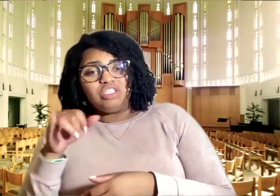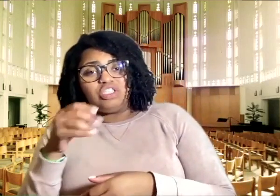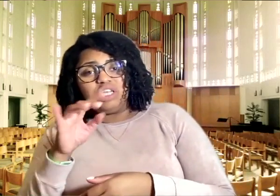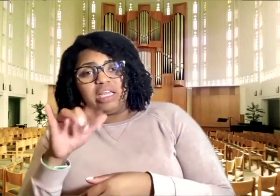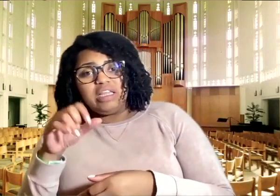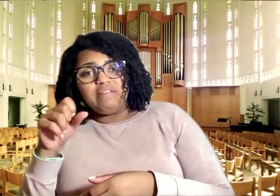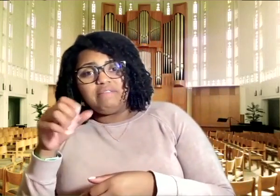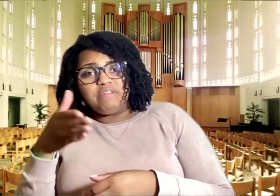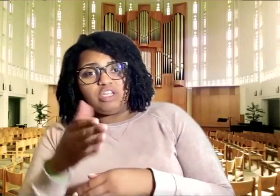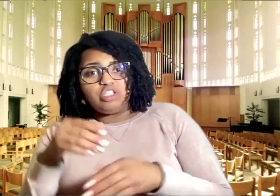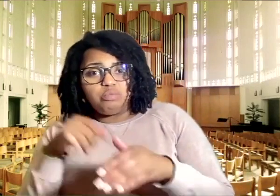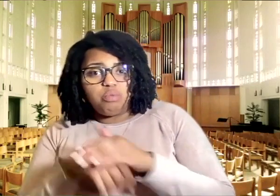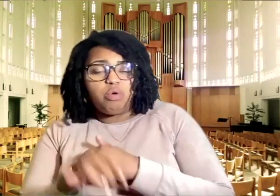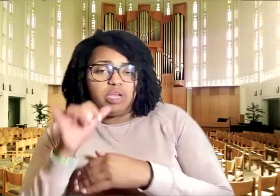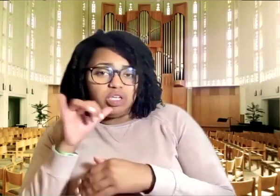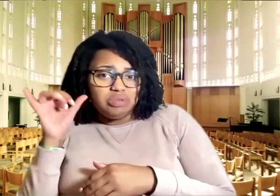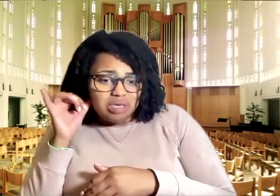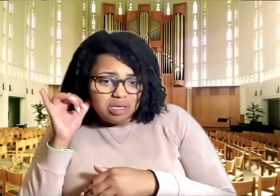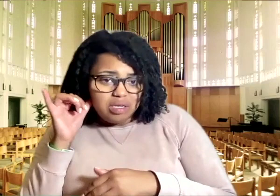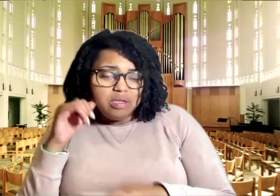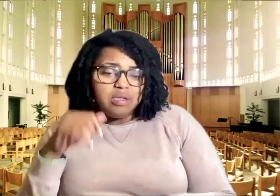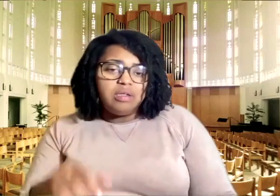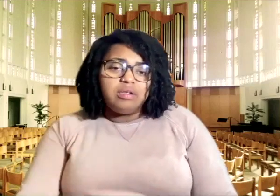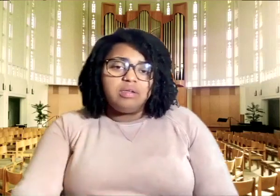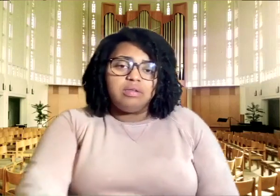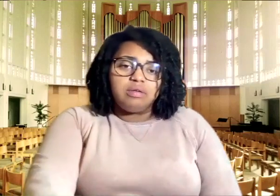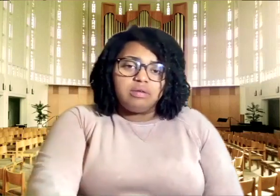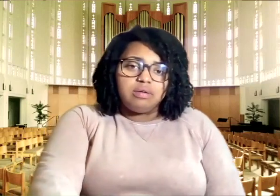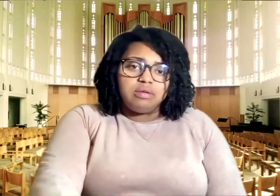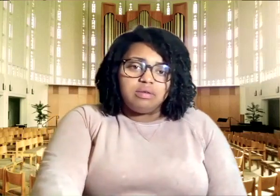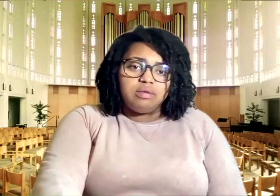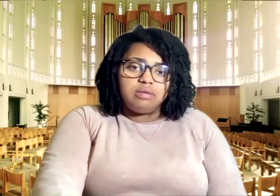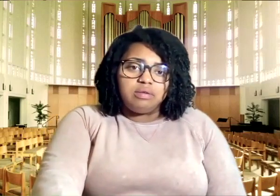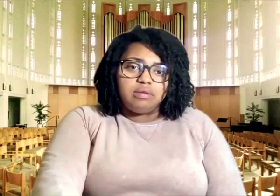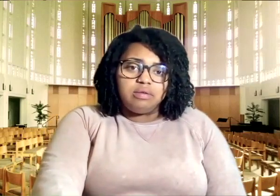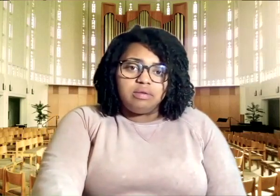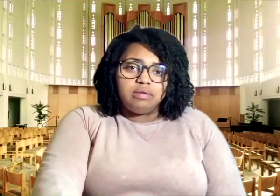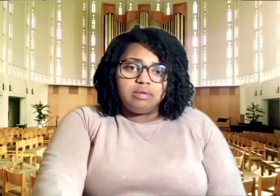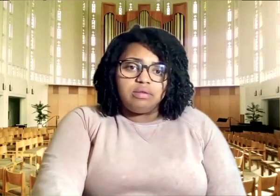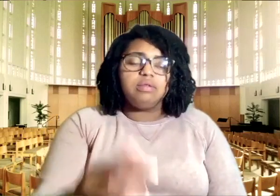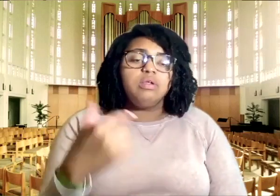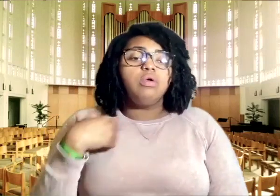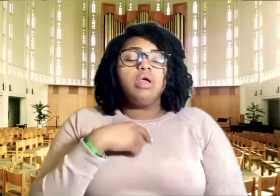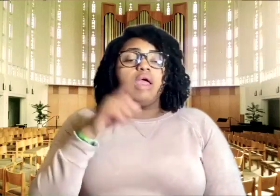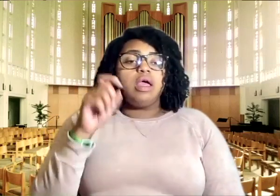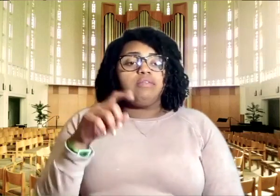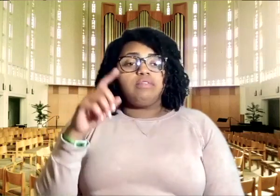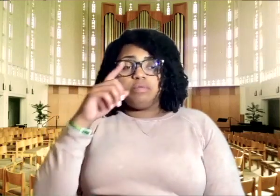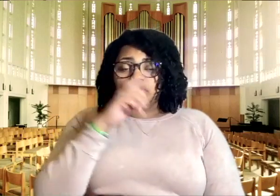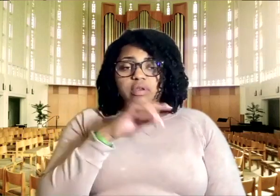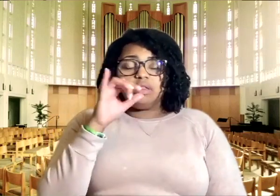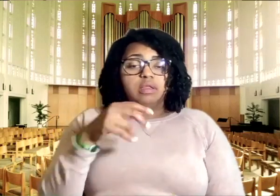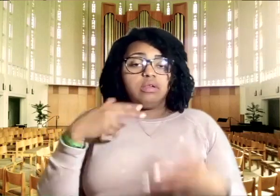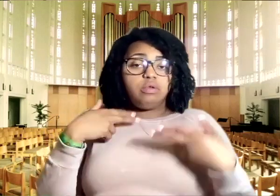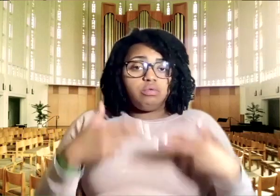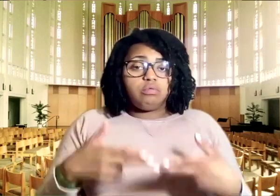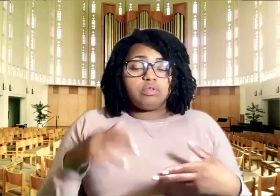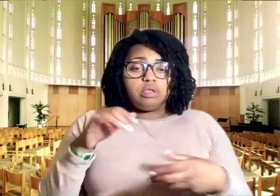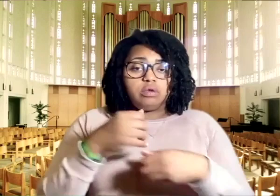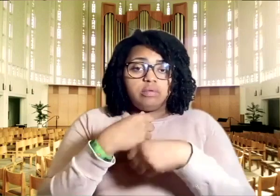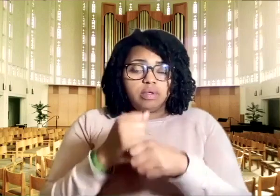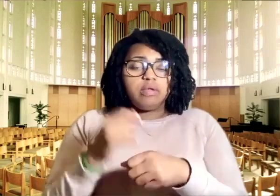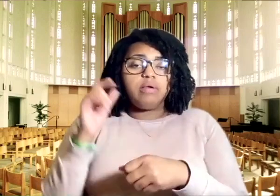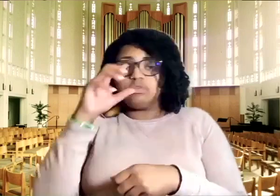We have to pretend. And one mistake humans are making is that we assume that God is asking for us